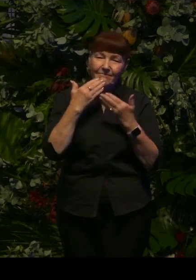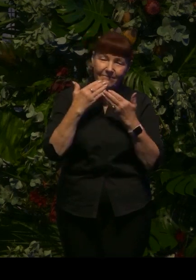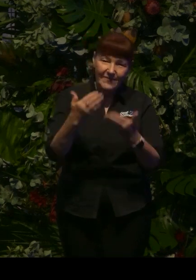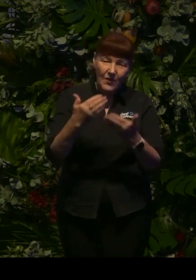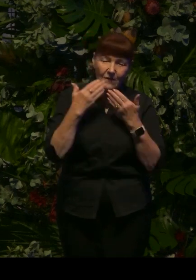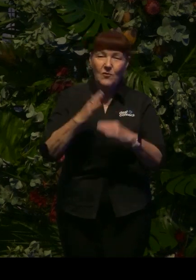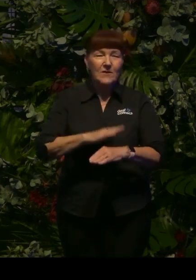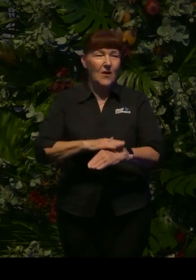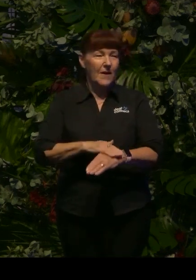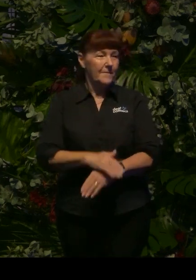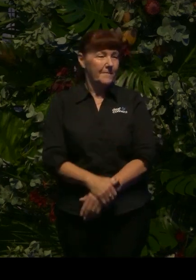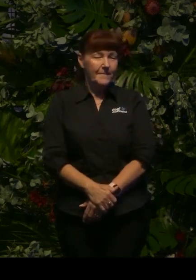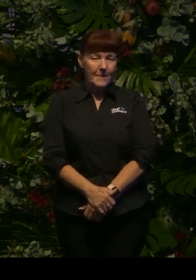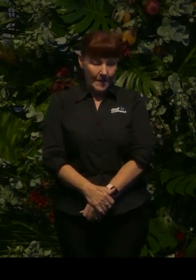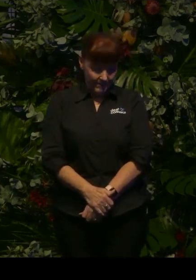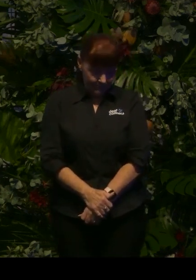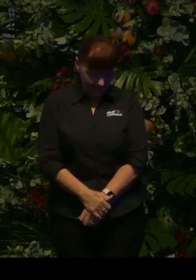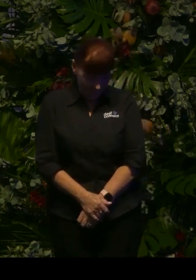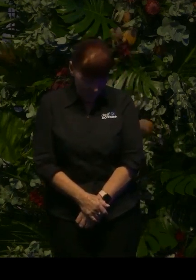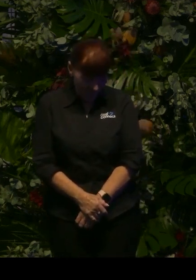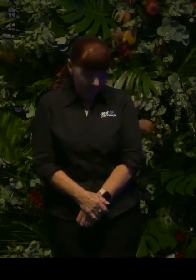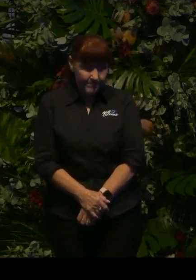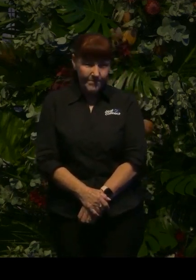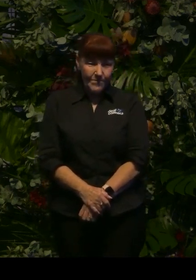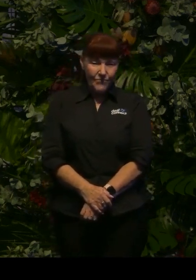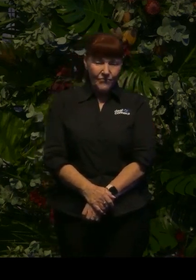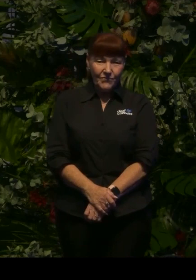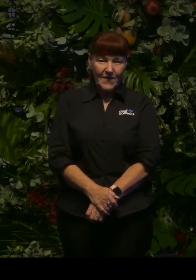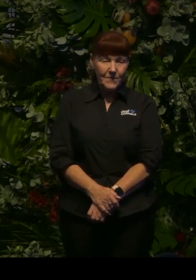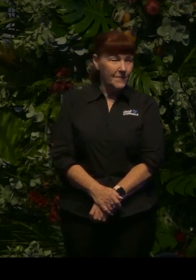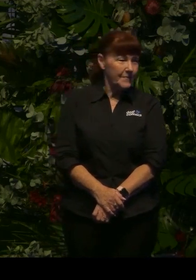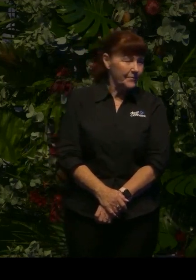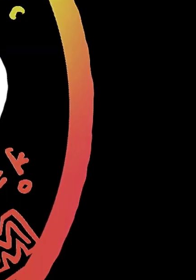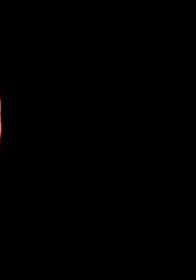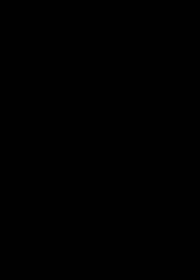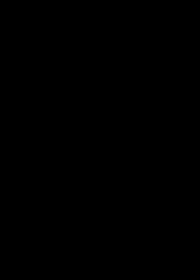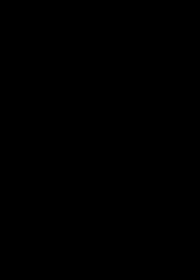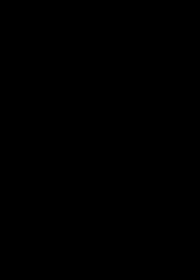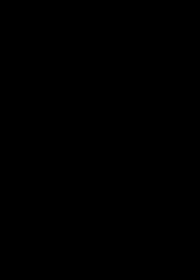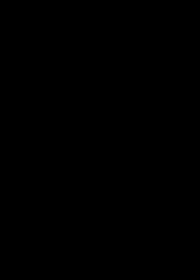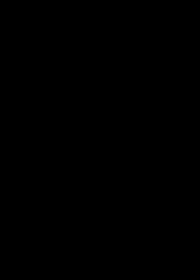Courage, hope, freedom, liberation, and joy with no exceptions.